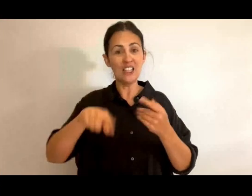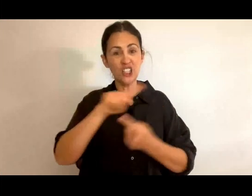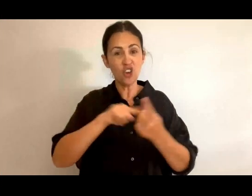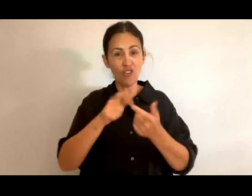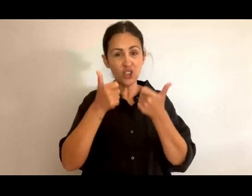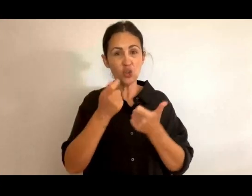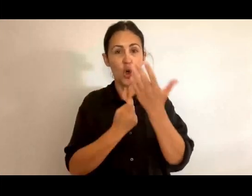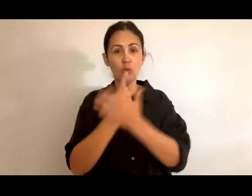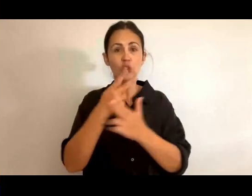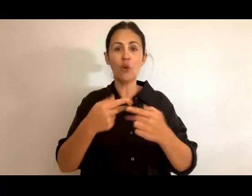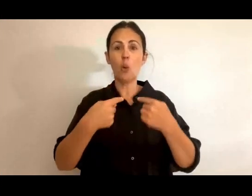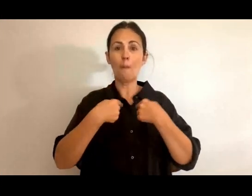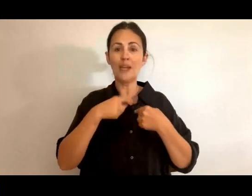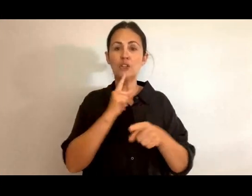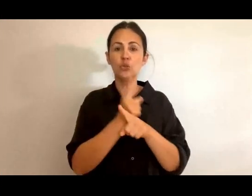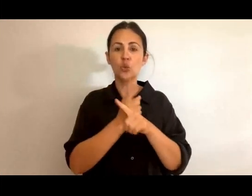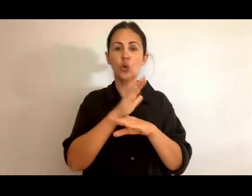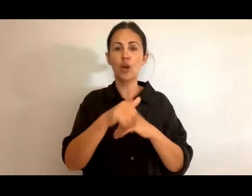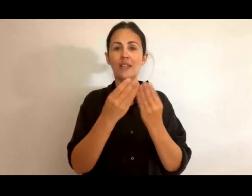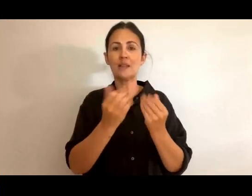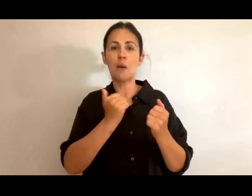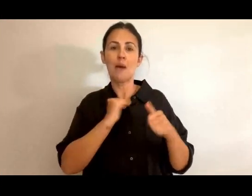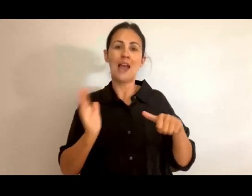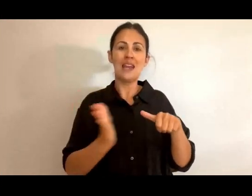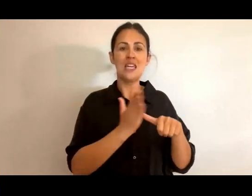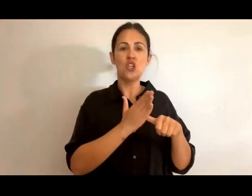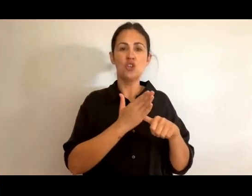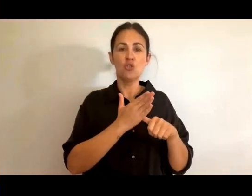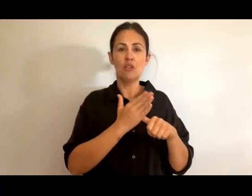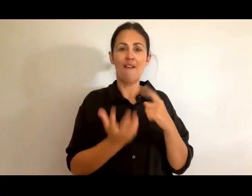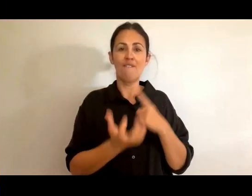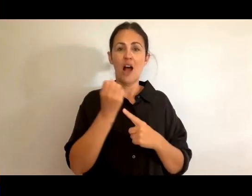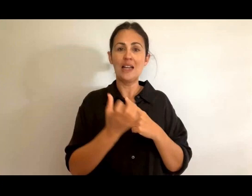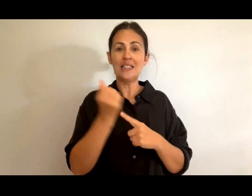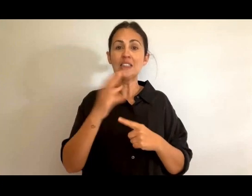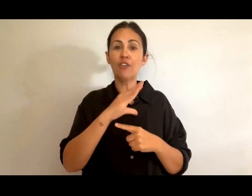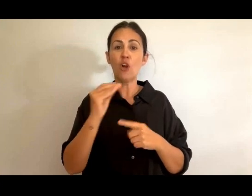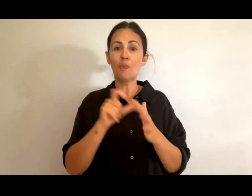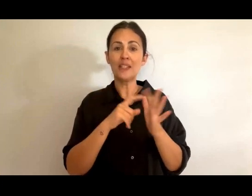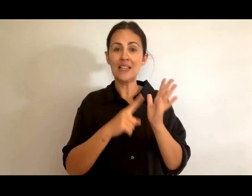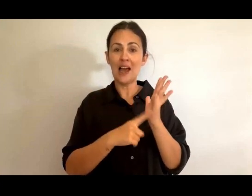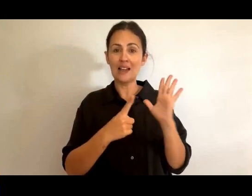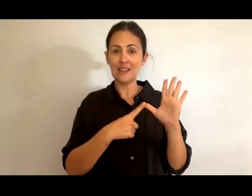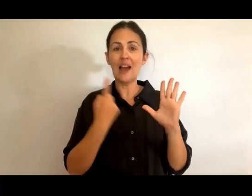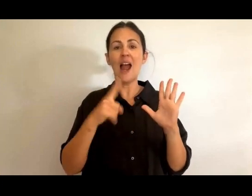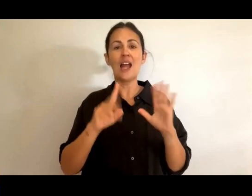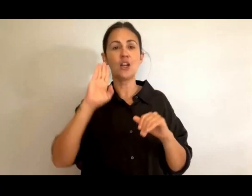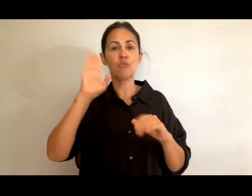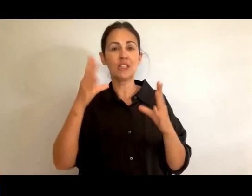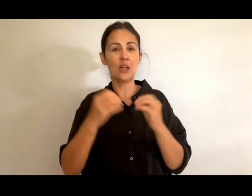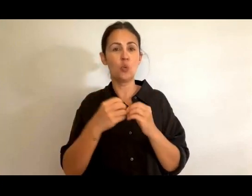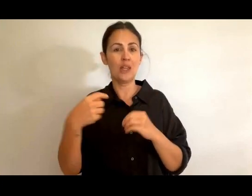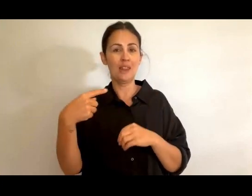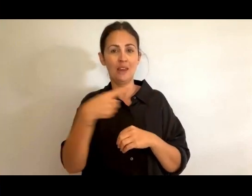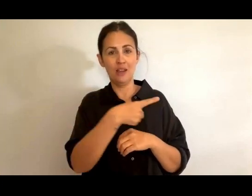initial impressions from the data and to present alongside my colleague who will be presenting a working case study of Ramp Gallery